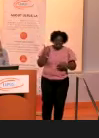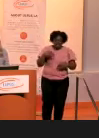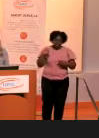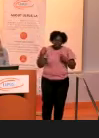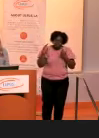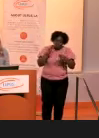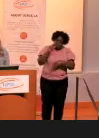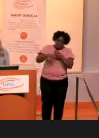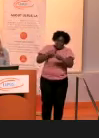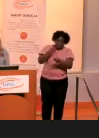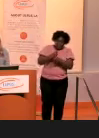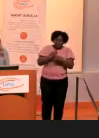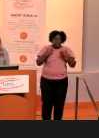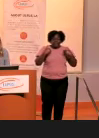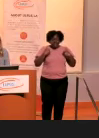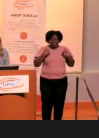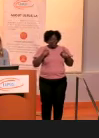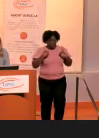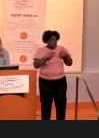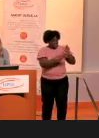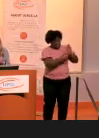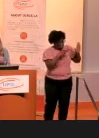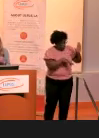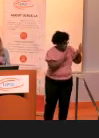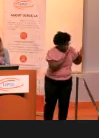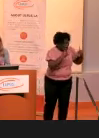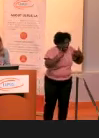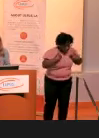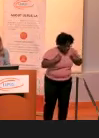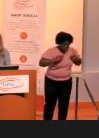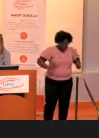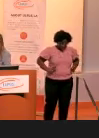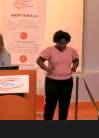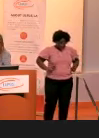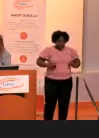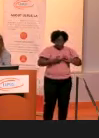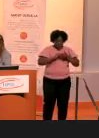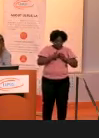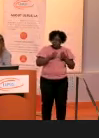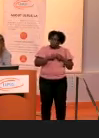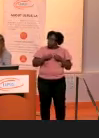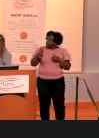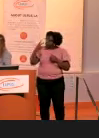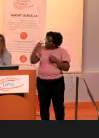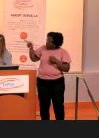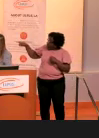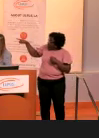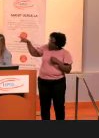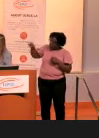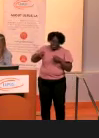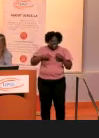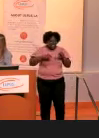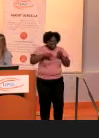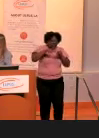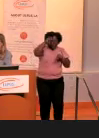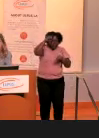period, had it or at the time of diagnosis. And then you can see as you go a little further along, the first